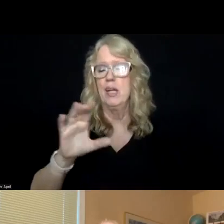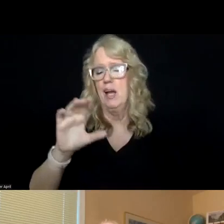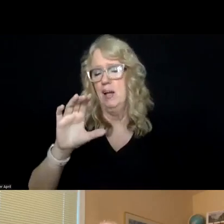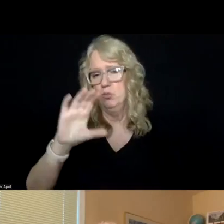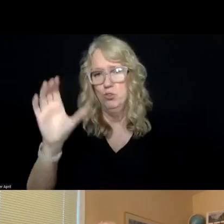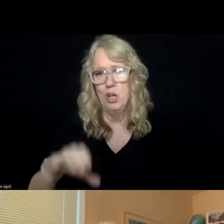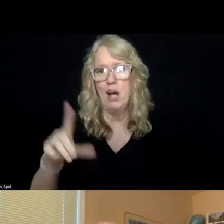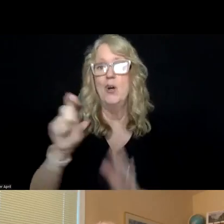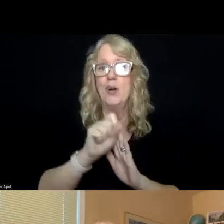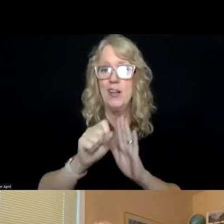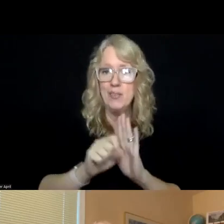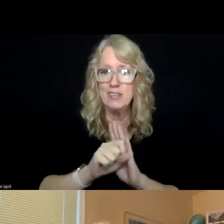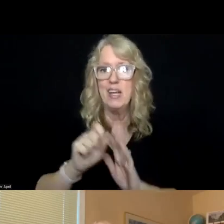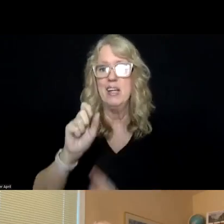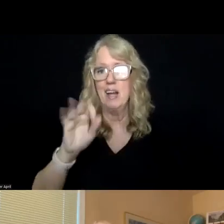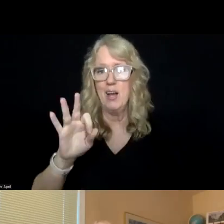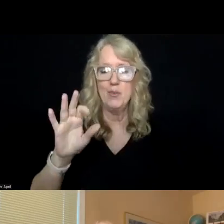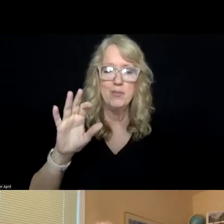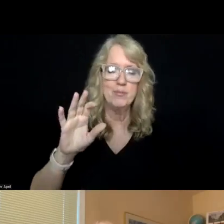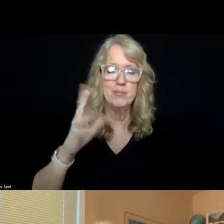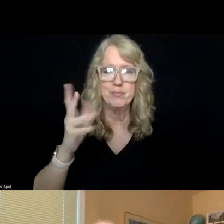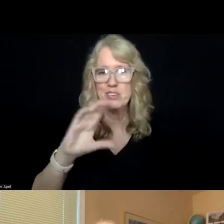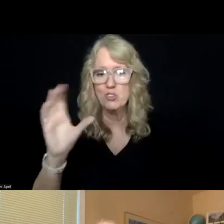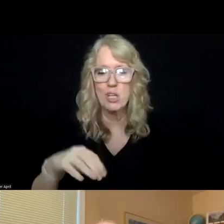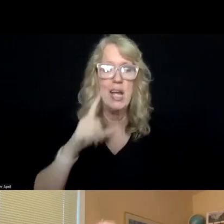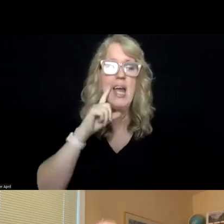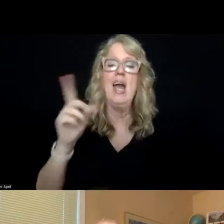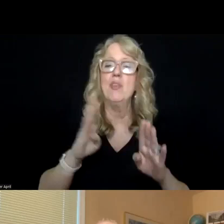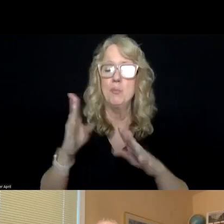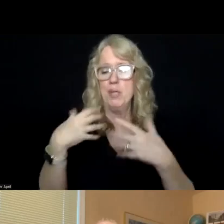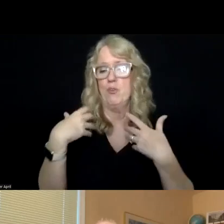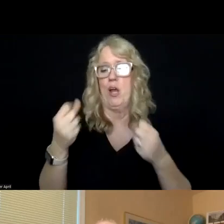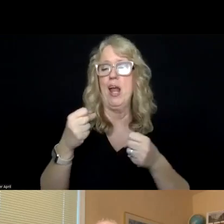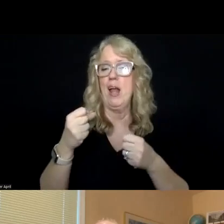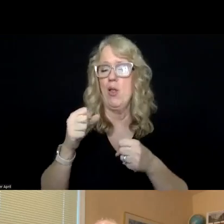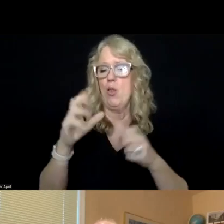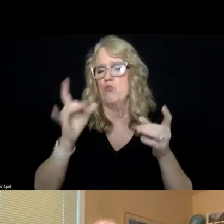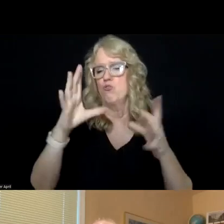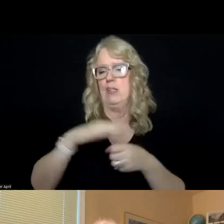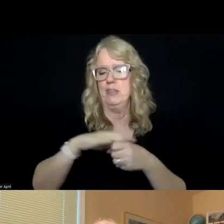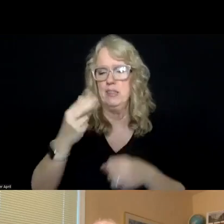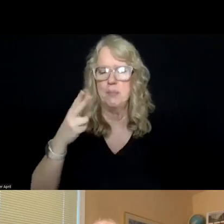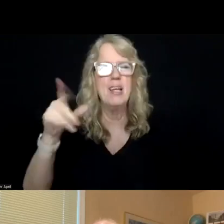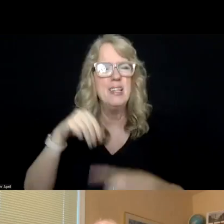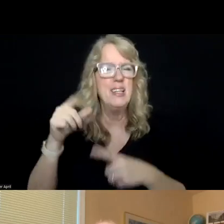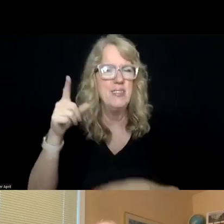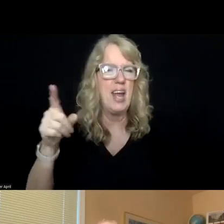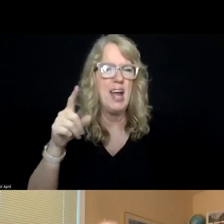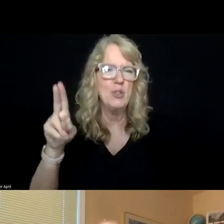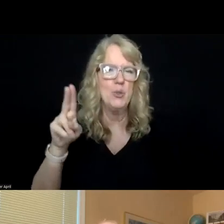and the state of Chicago and the Behavioral Health Crisis Hub, which is at the University of